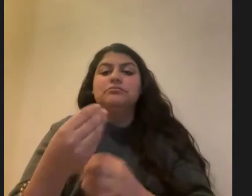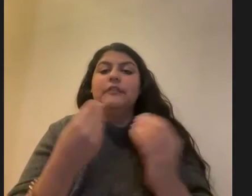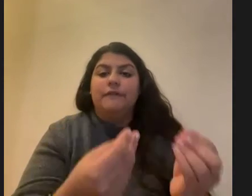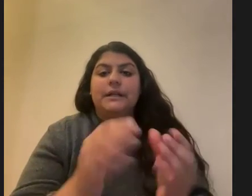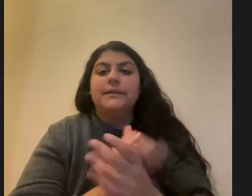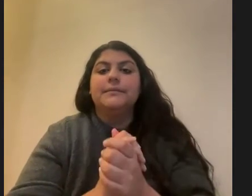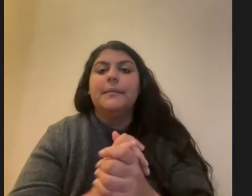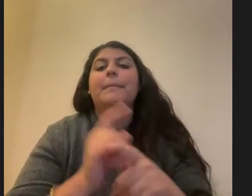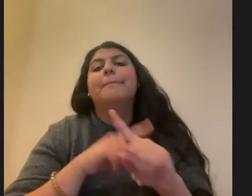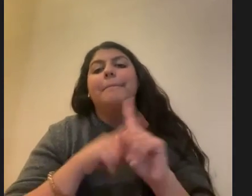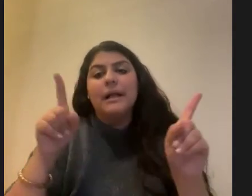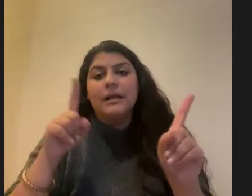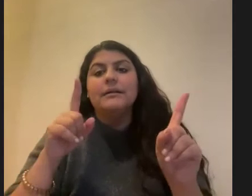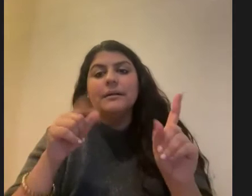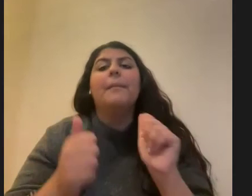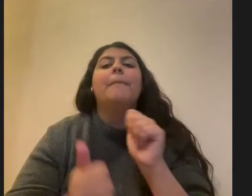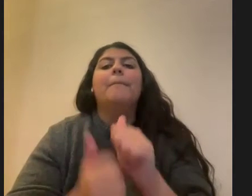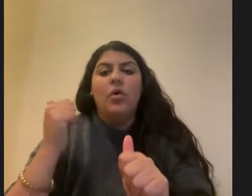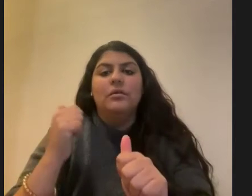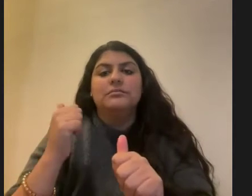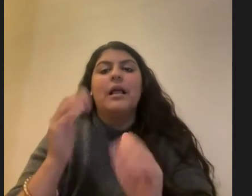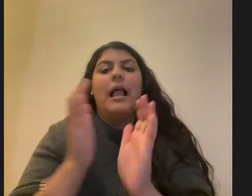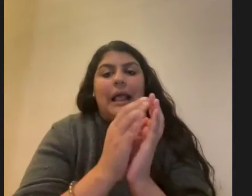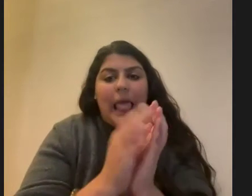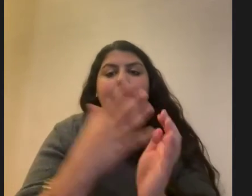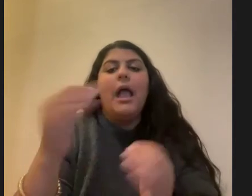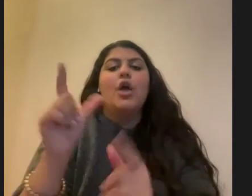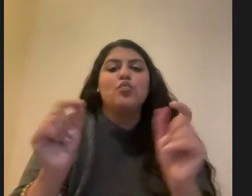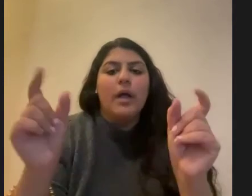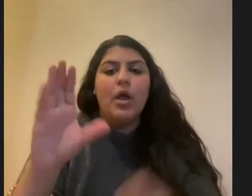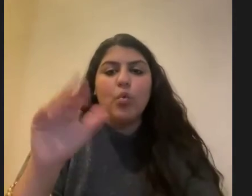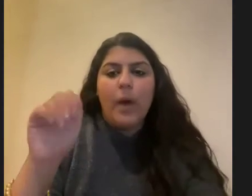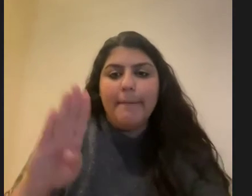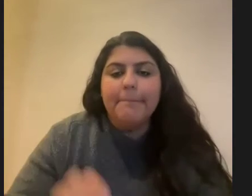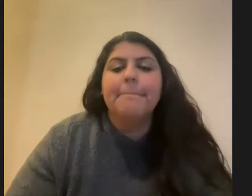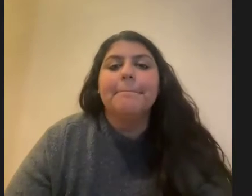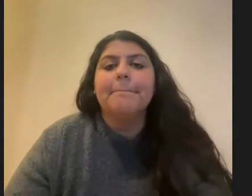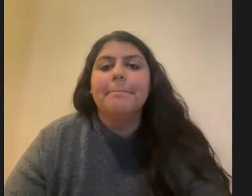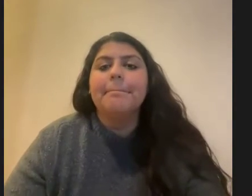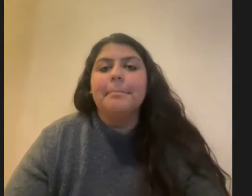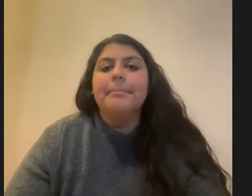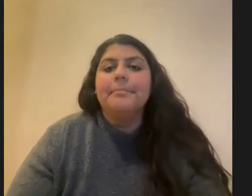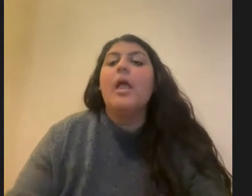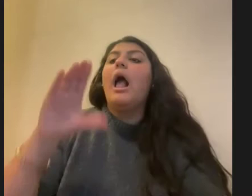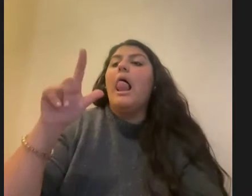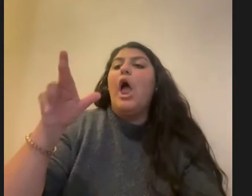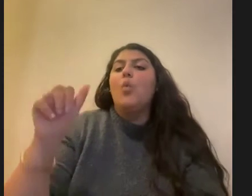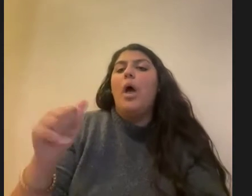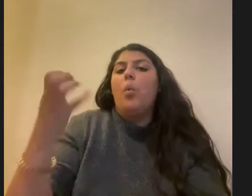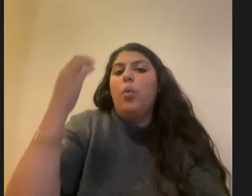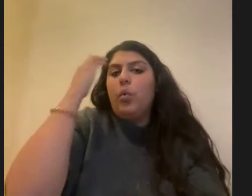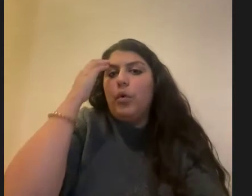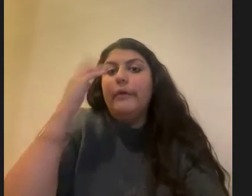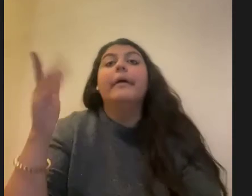But mostly clams and crabs. Great. Thanks. Yeah. Clara from Jenkintown wants to know, do they sleep